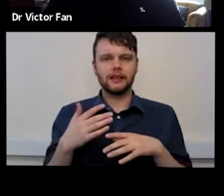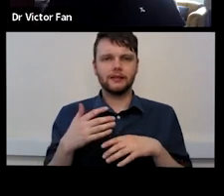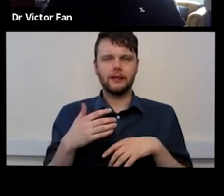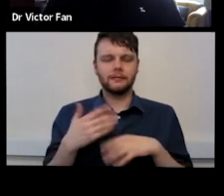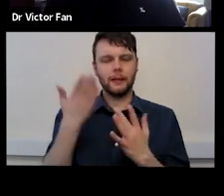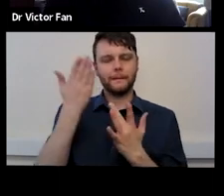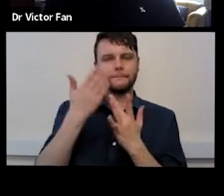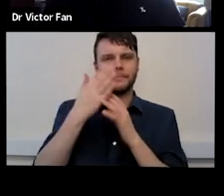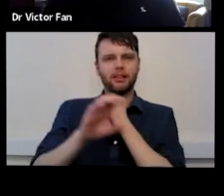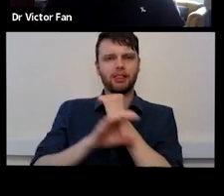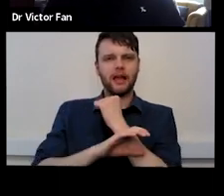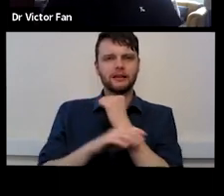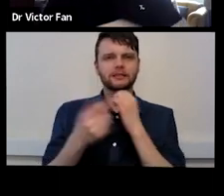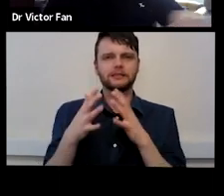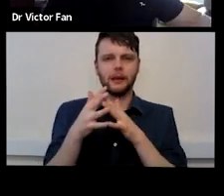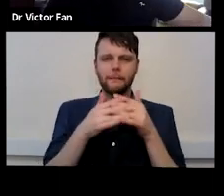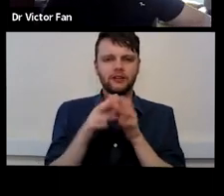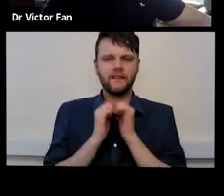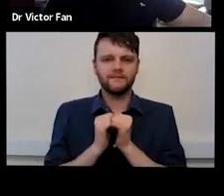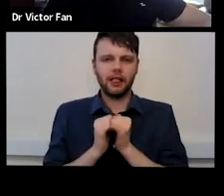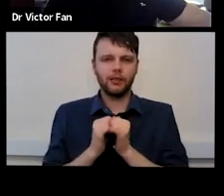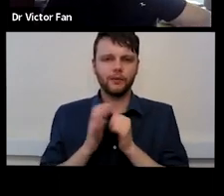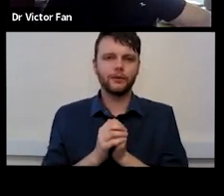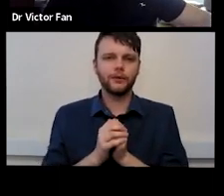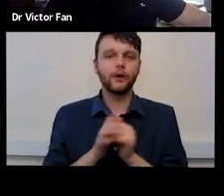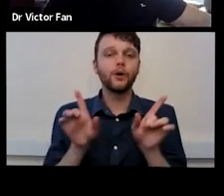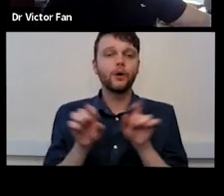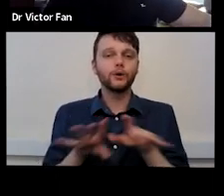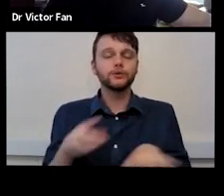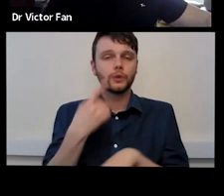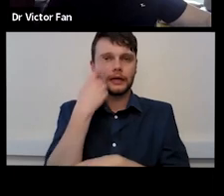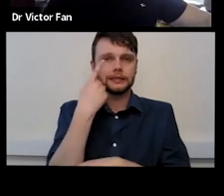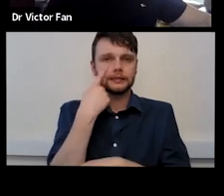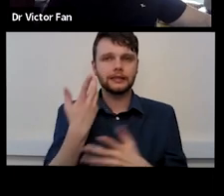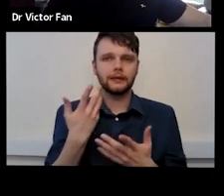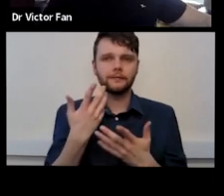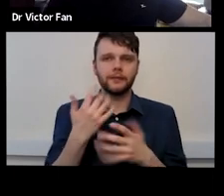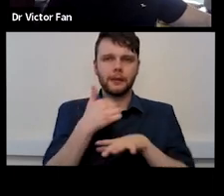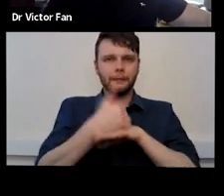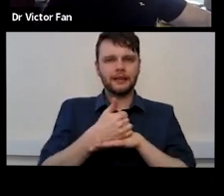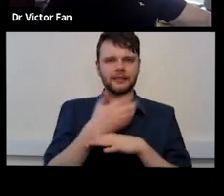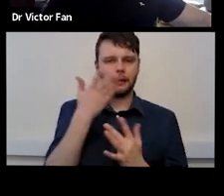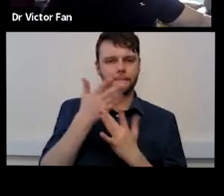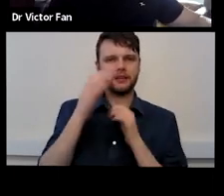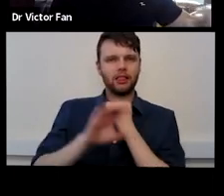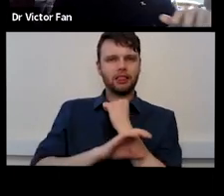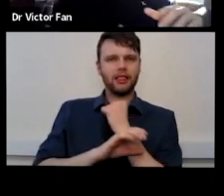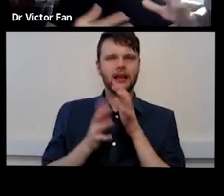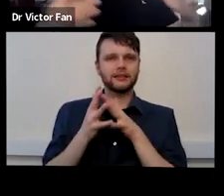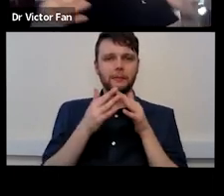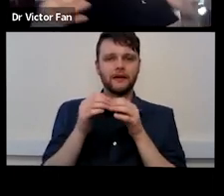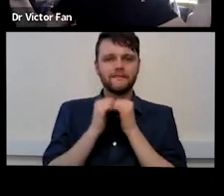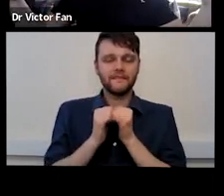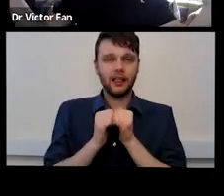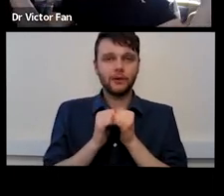American values. And you can also say that he conveys a kind of middle-class American values,